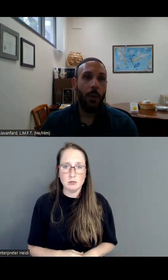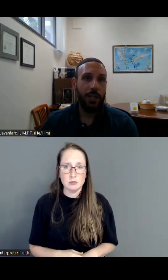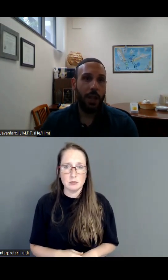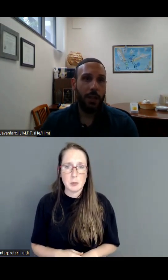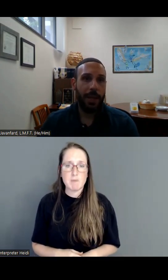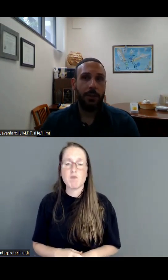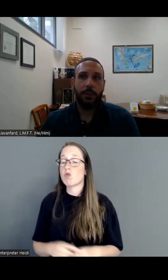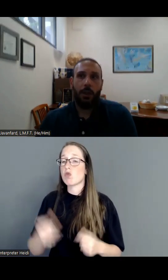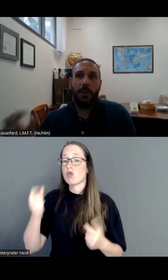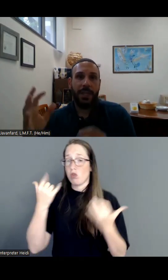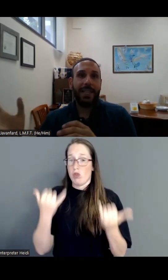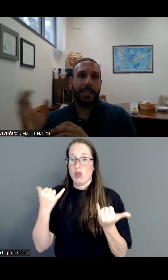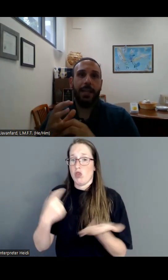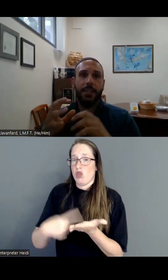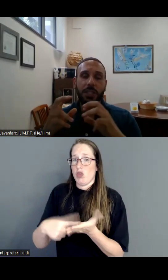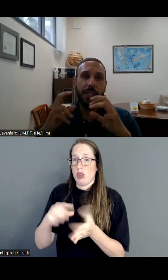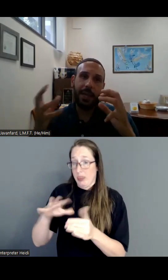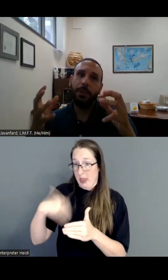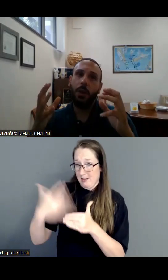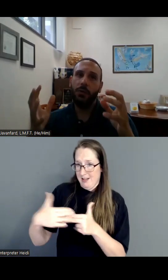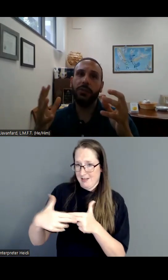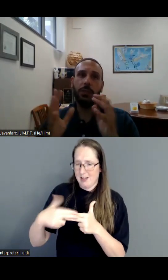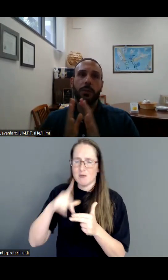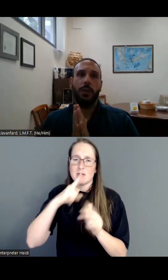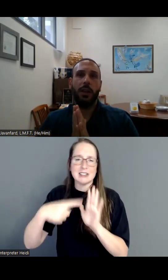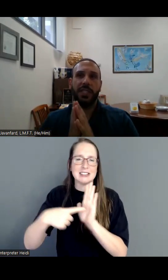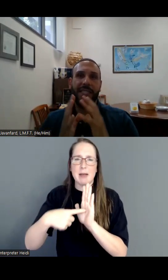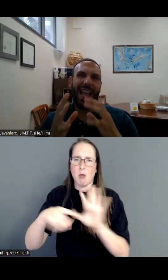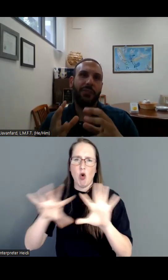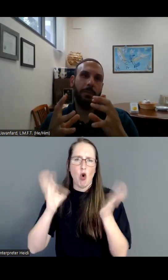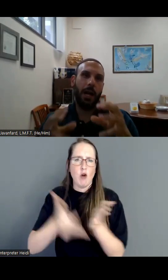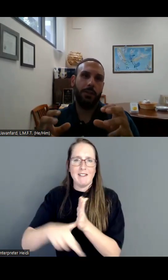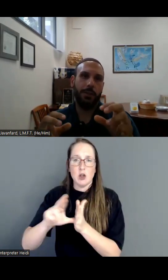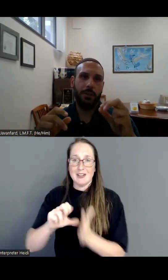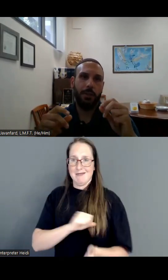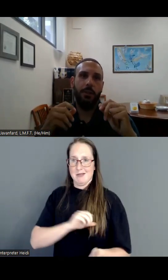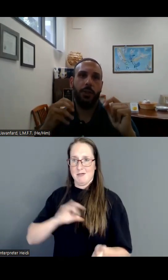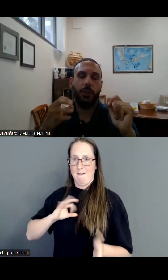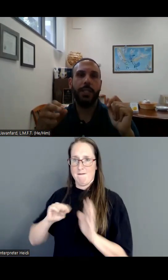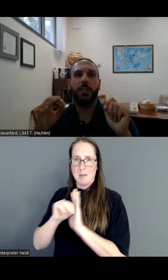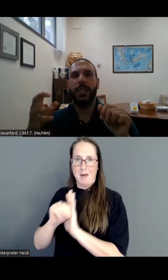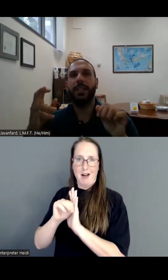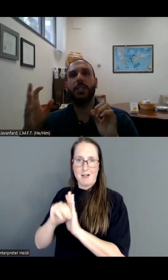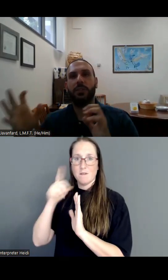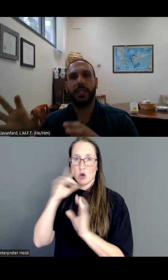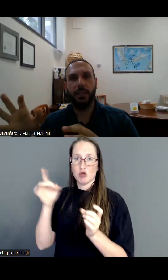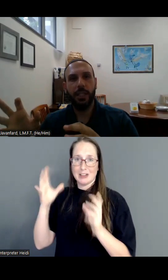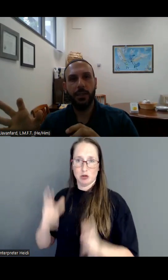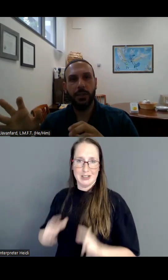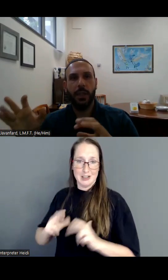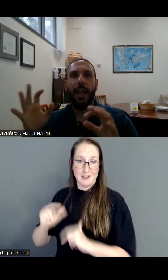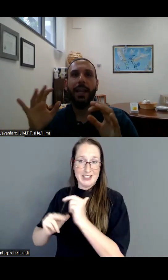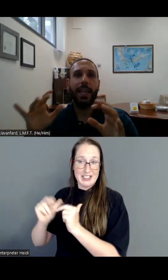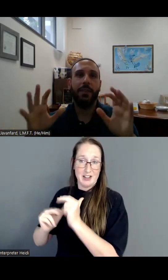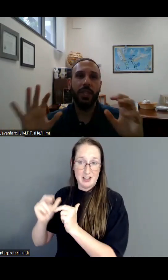What I want to talk about on the next slide is just a sample overview of staffing models for crisis residential